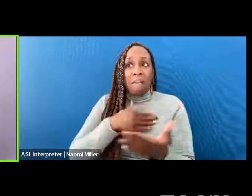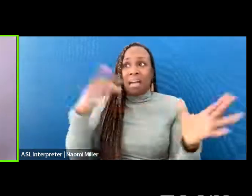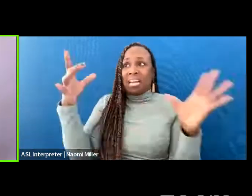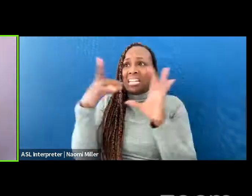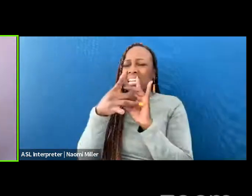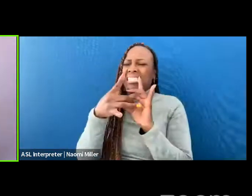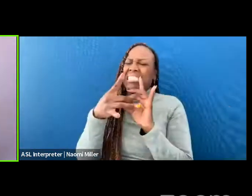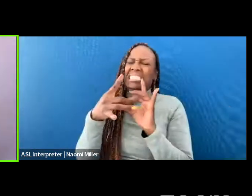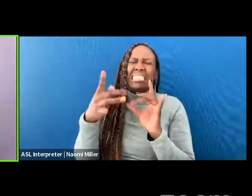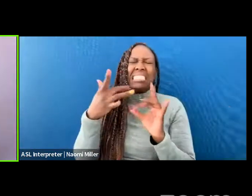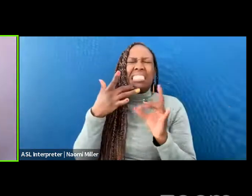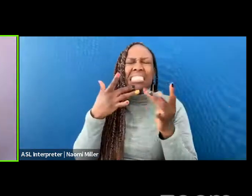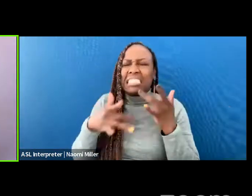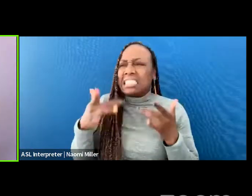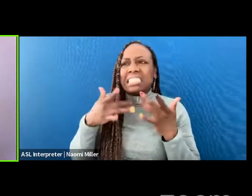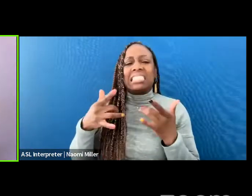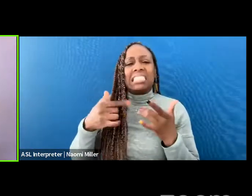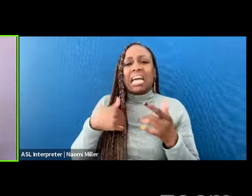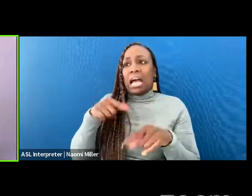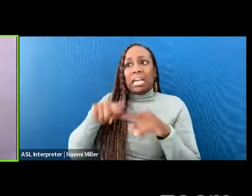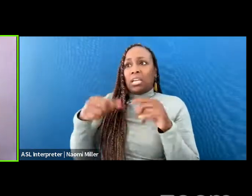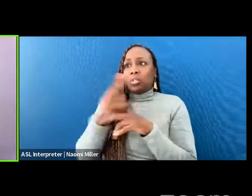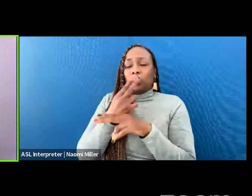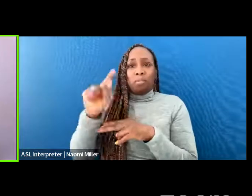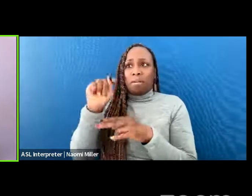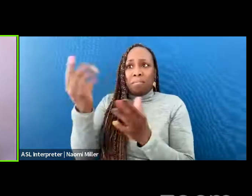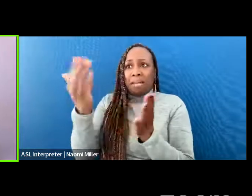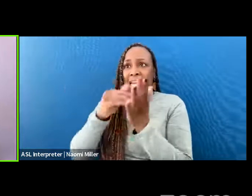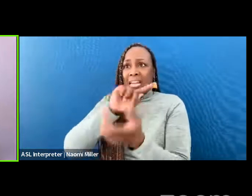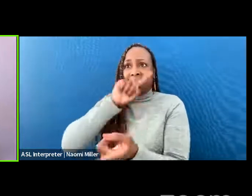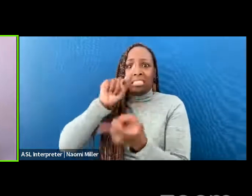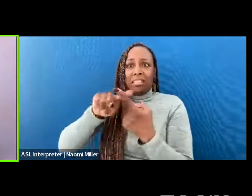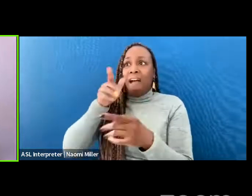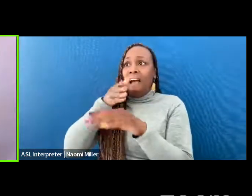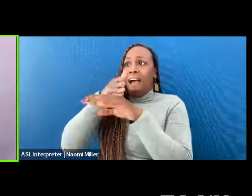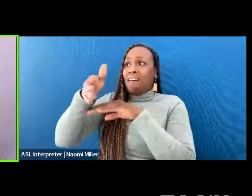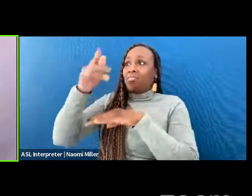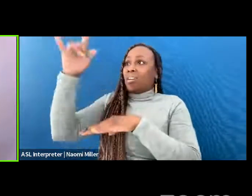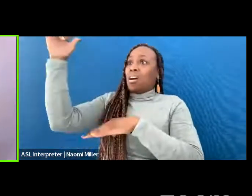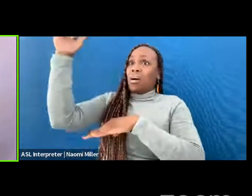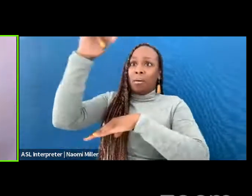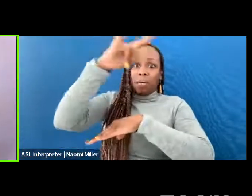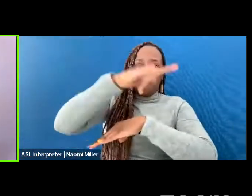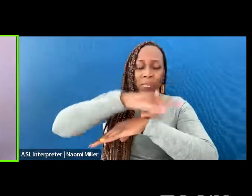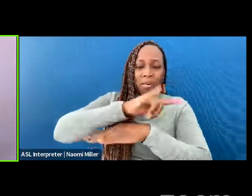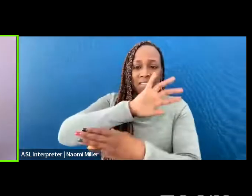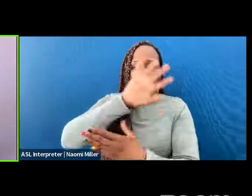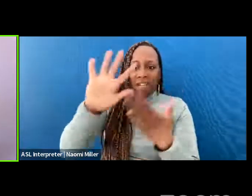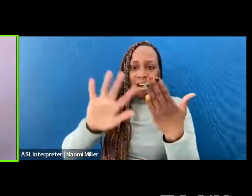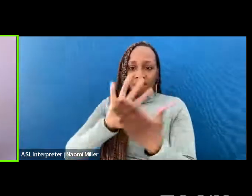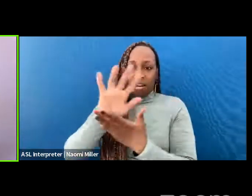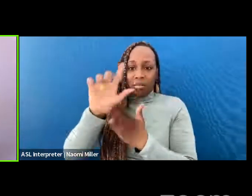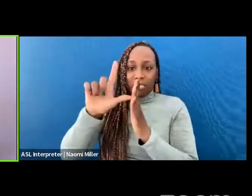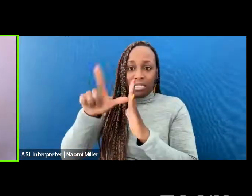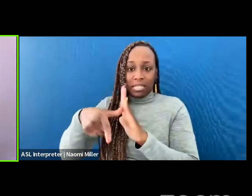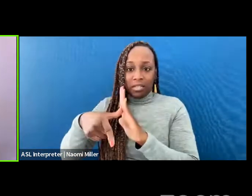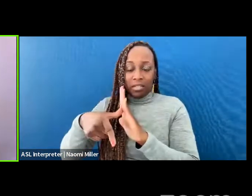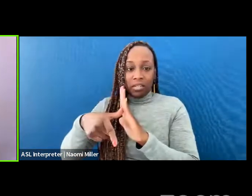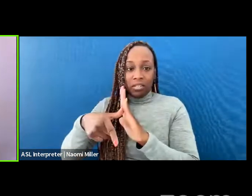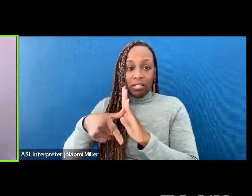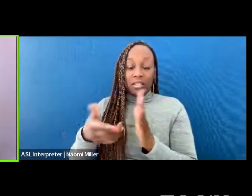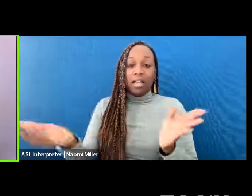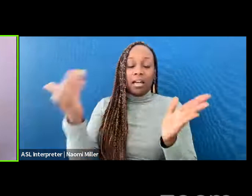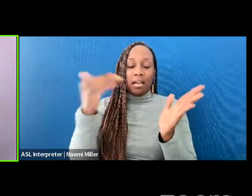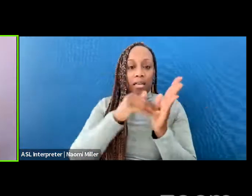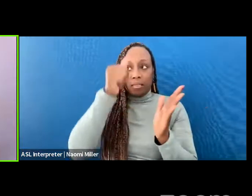was tight, so she would not be able to use the restroom again until after her next flight. 5 hours later. Again,